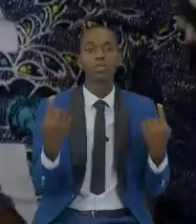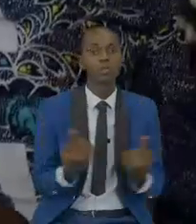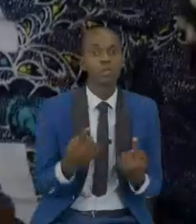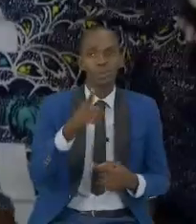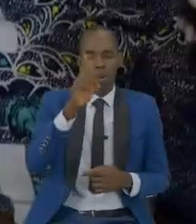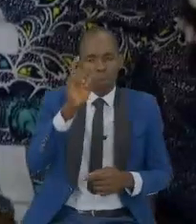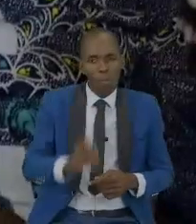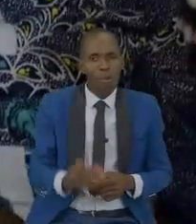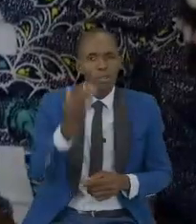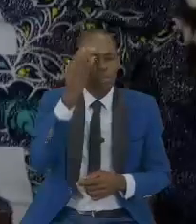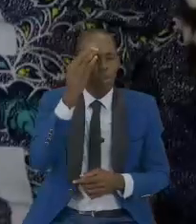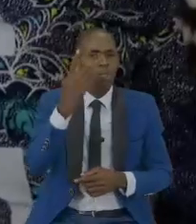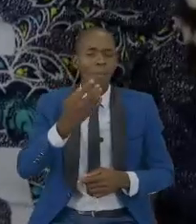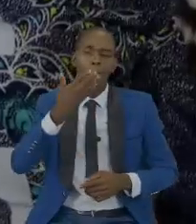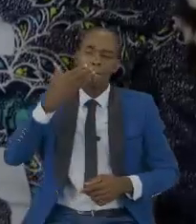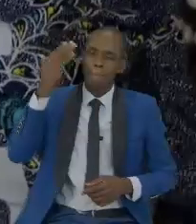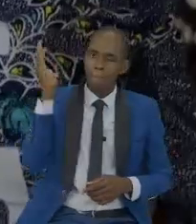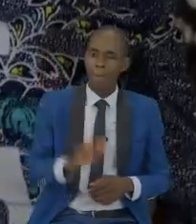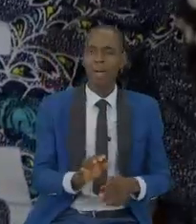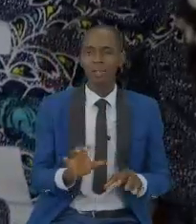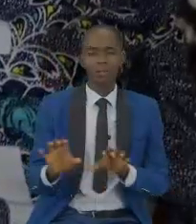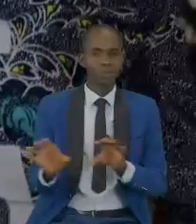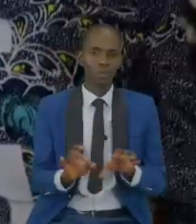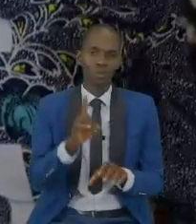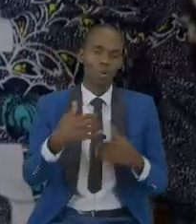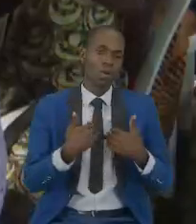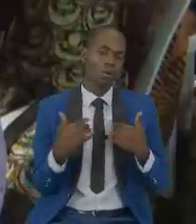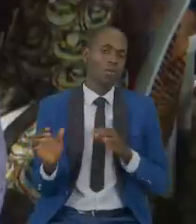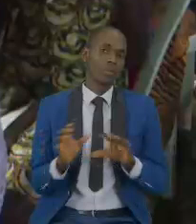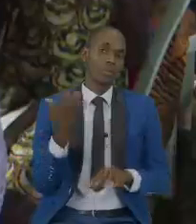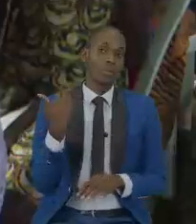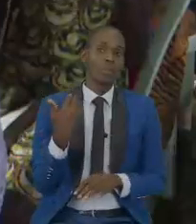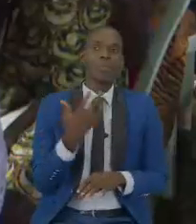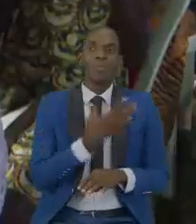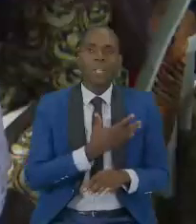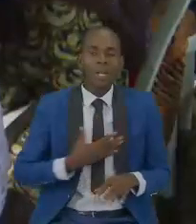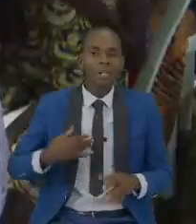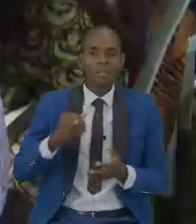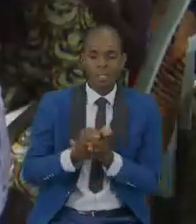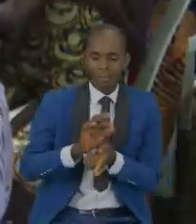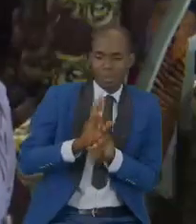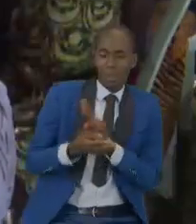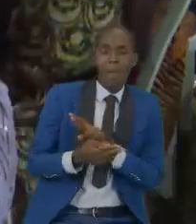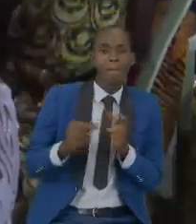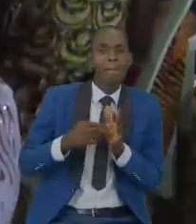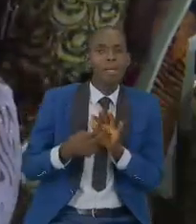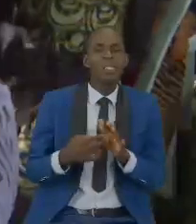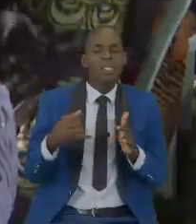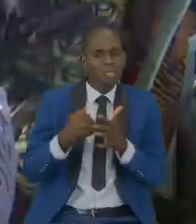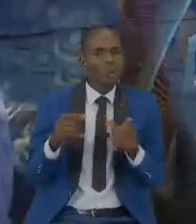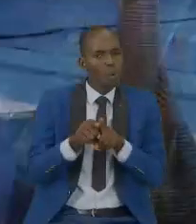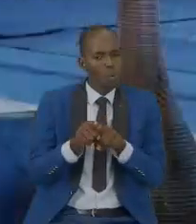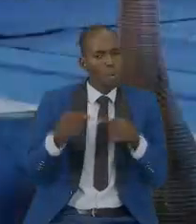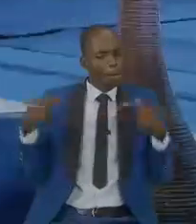the thing that you have done. And repentance means it shocks your heart. It pains your